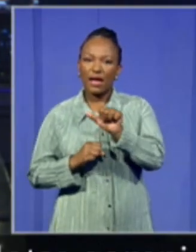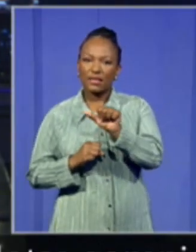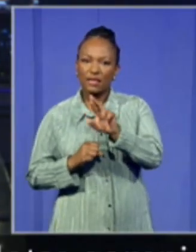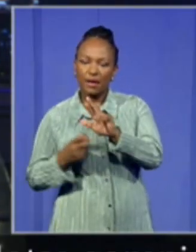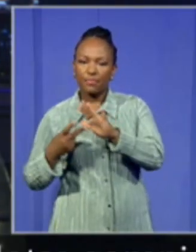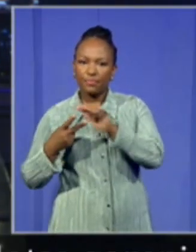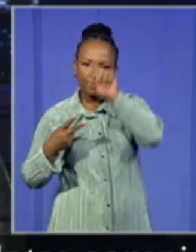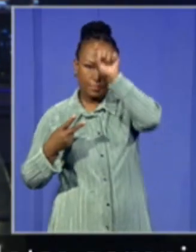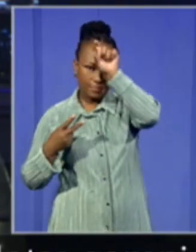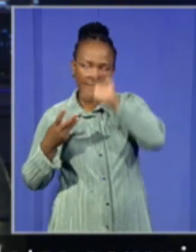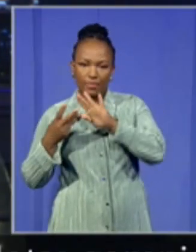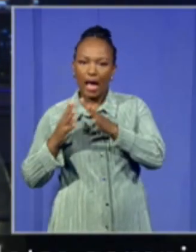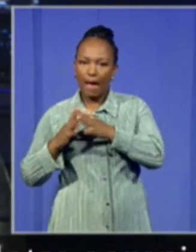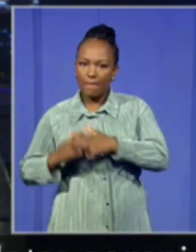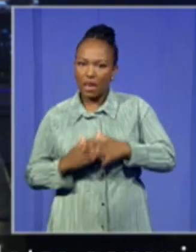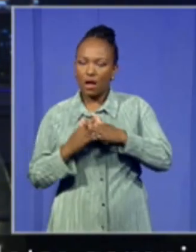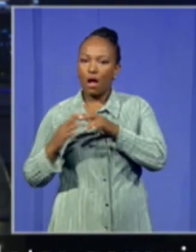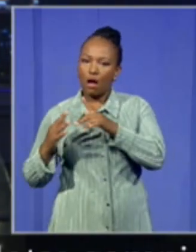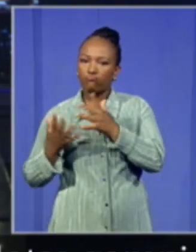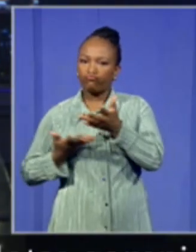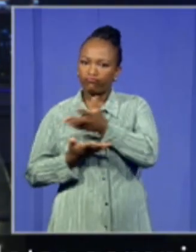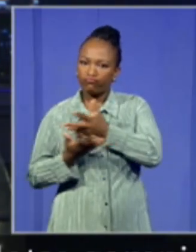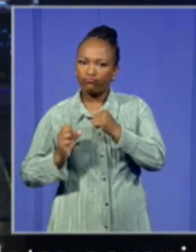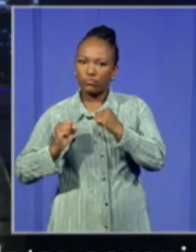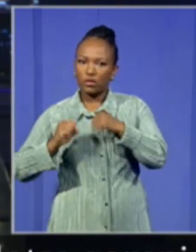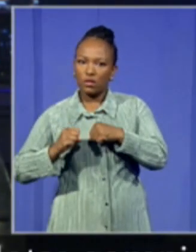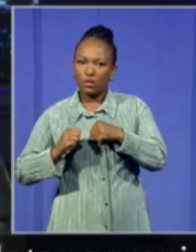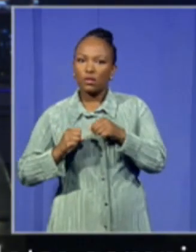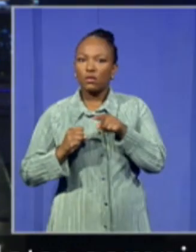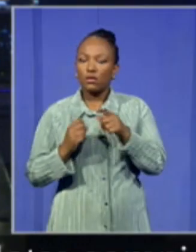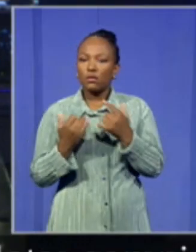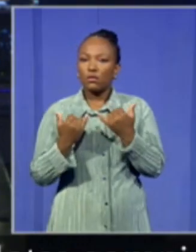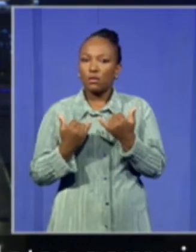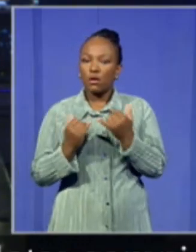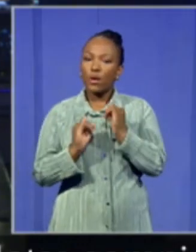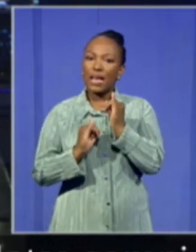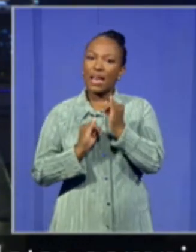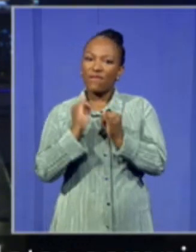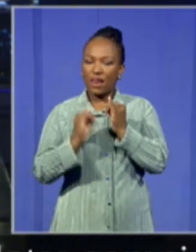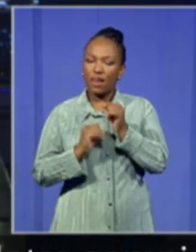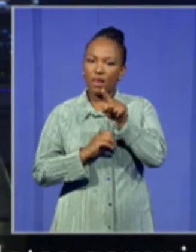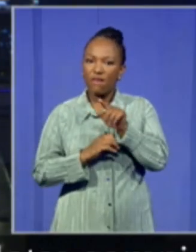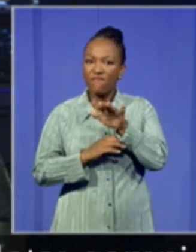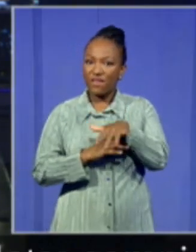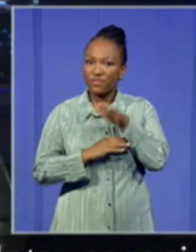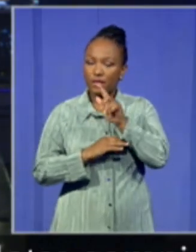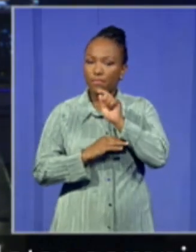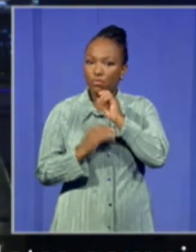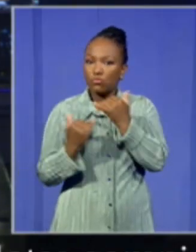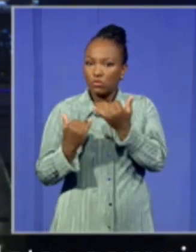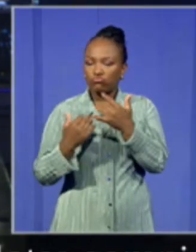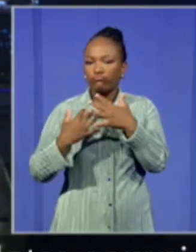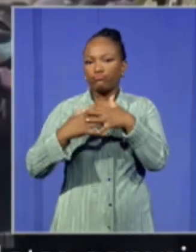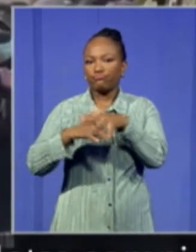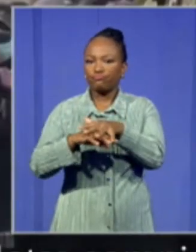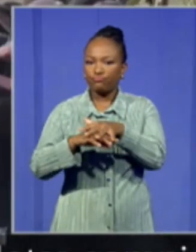le Amerika e simolotse go diragadiwa metsotso e le 15 morago ga ura ya 11 mosong ono.